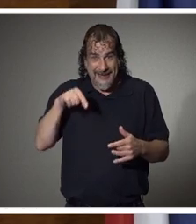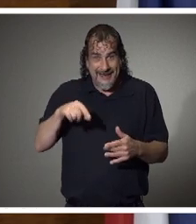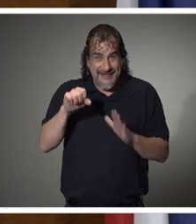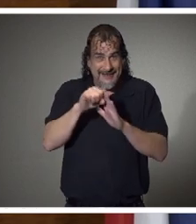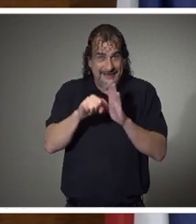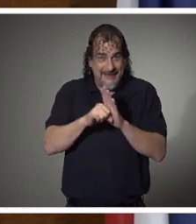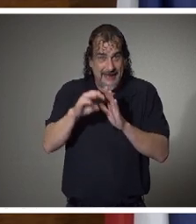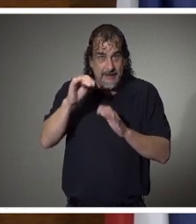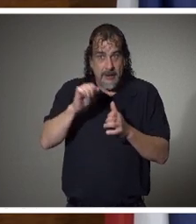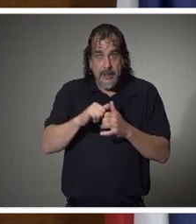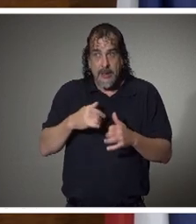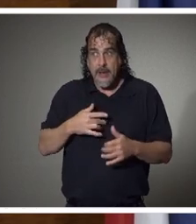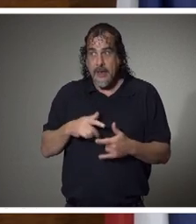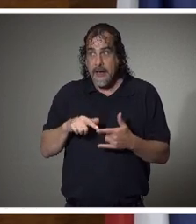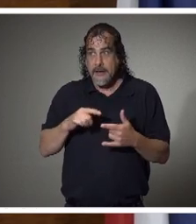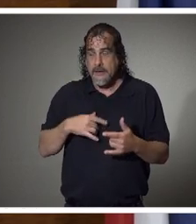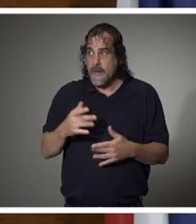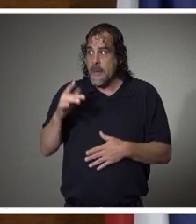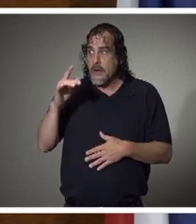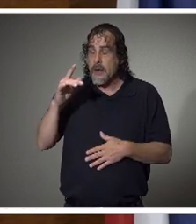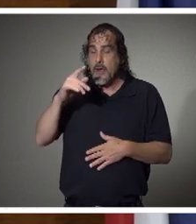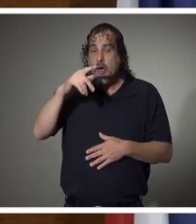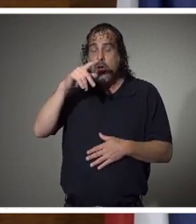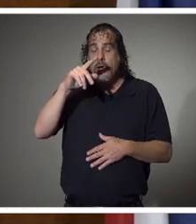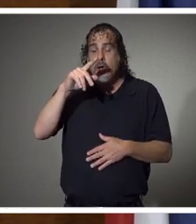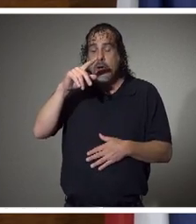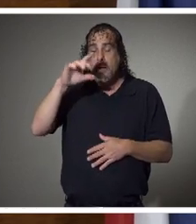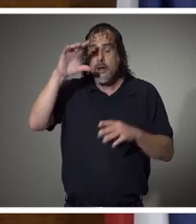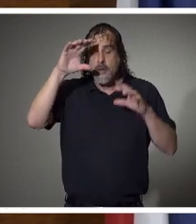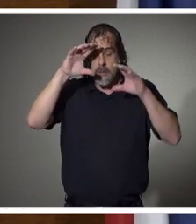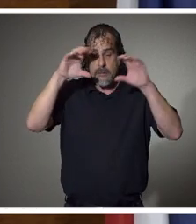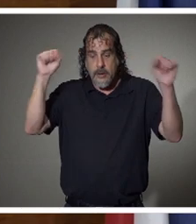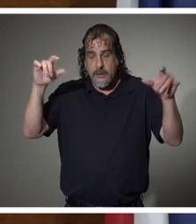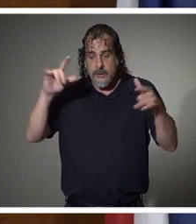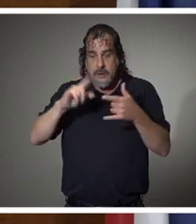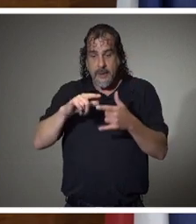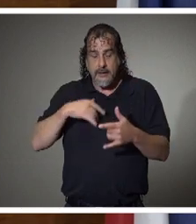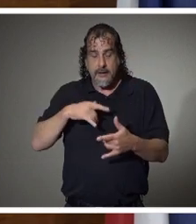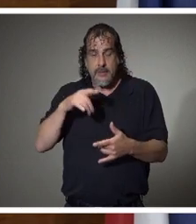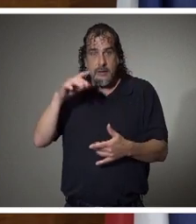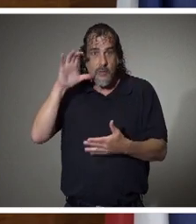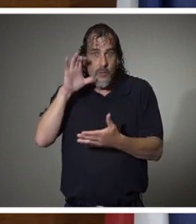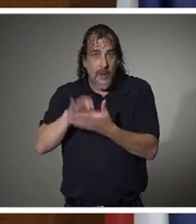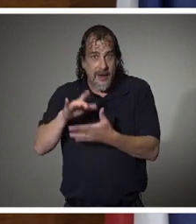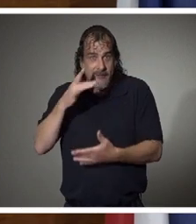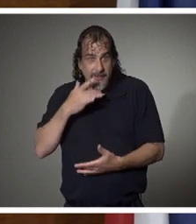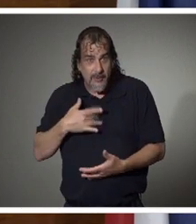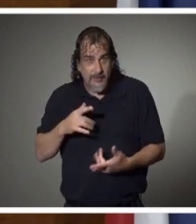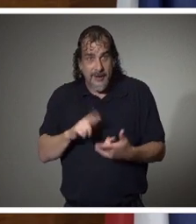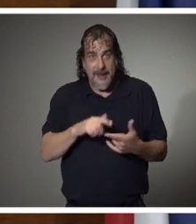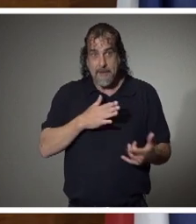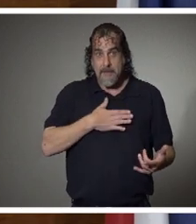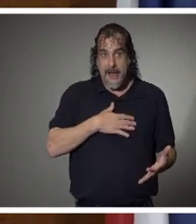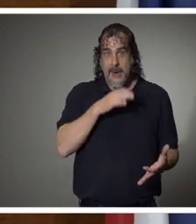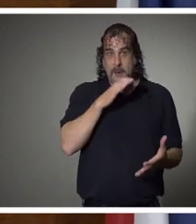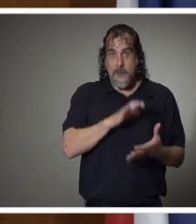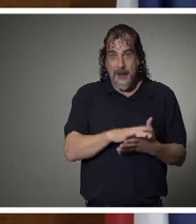believe it's the First Lady of the United States' birthday and the First Lady of Mississippi's birthday this weekend. So be sure